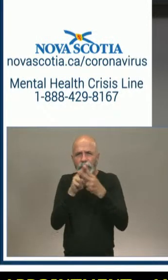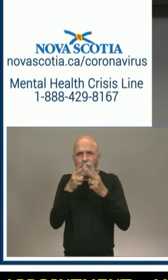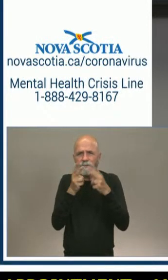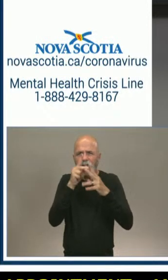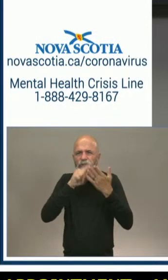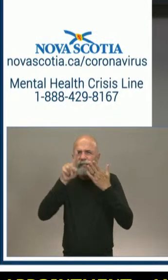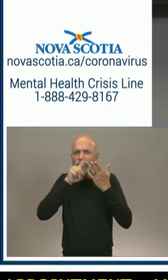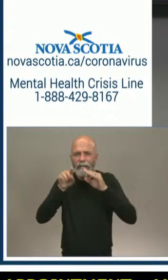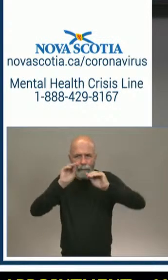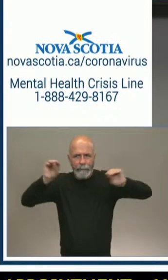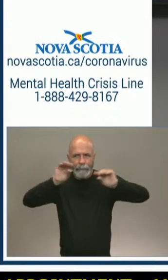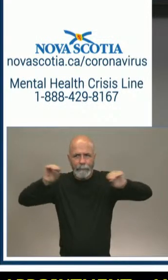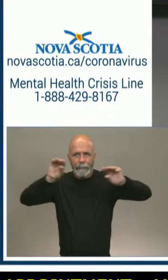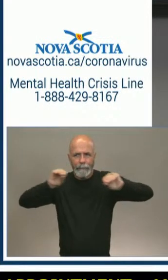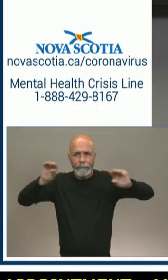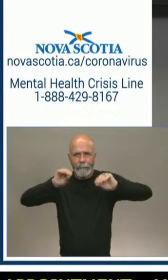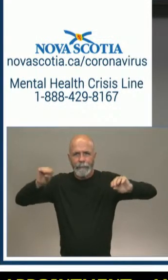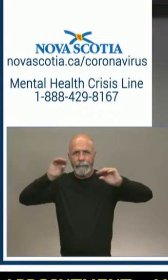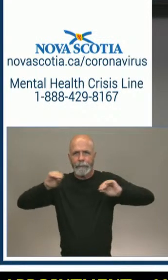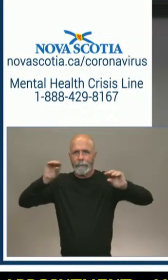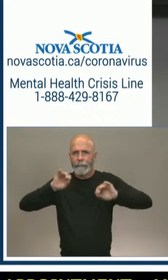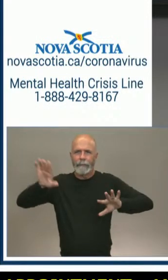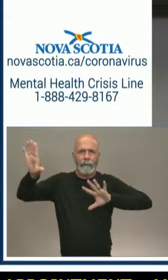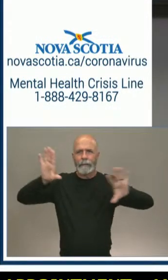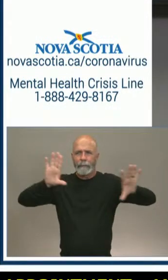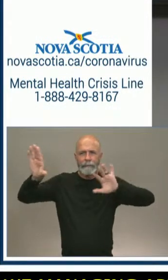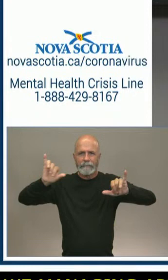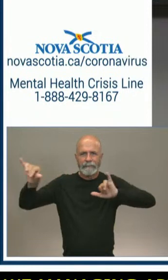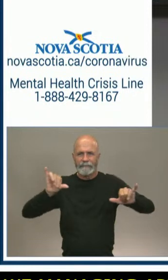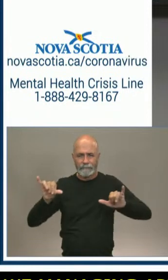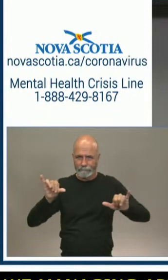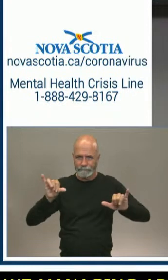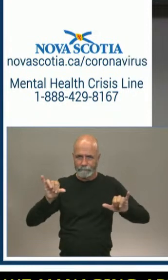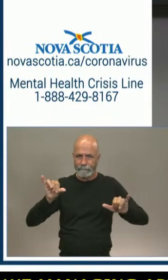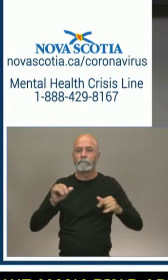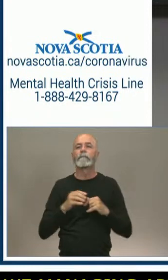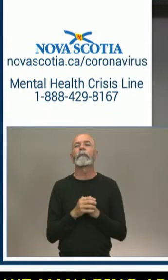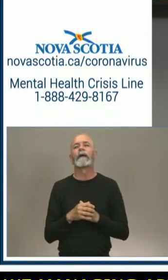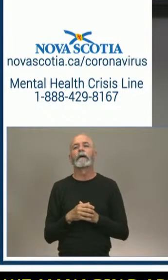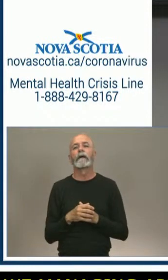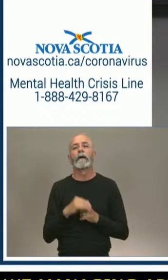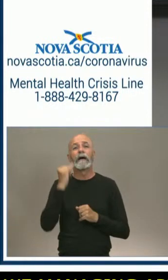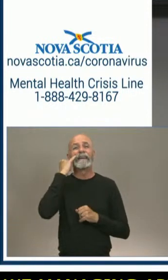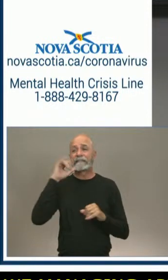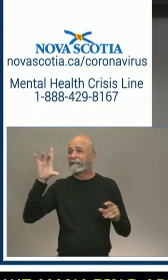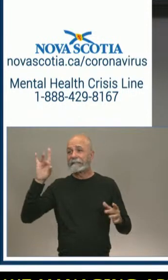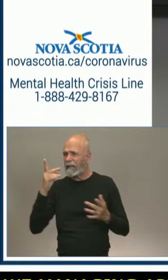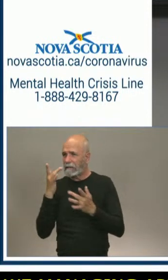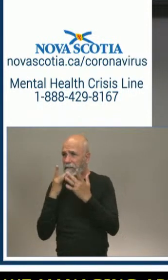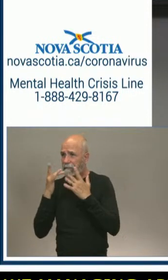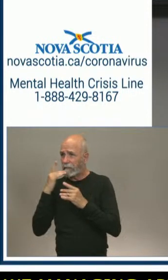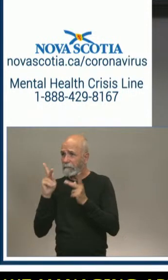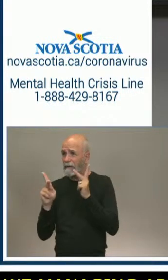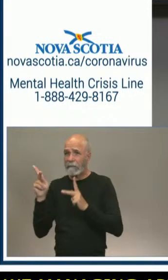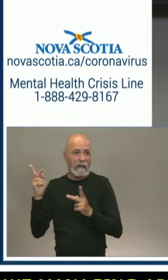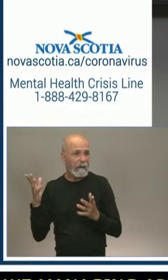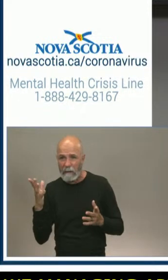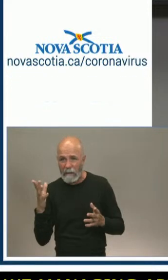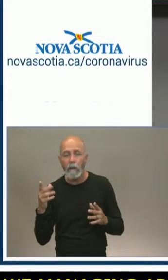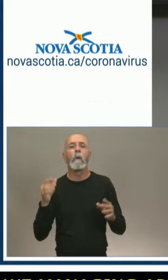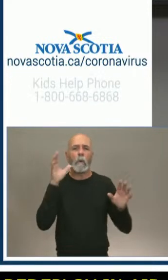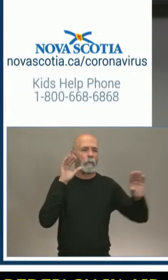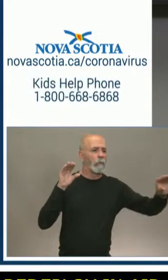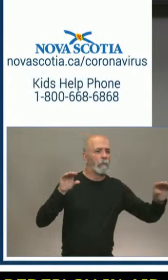need to have. We're seeing perhaps some concerns around decreasing uptake. So I think maintaining that central